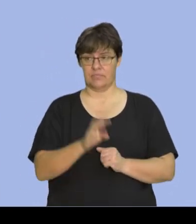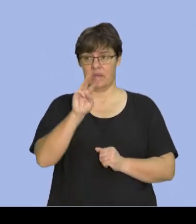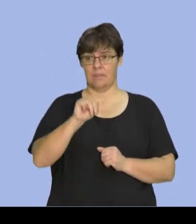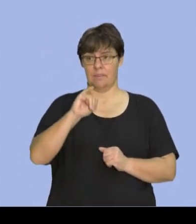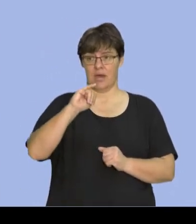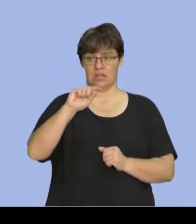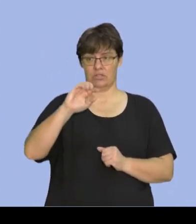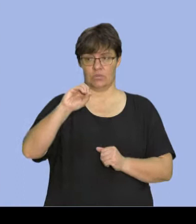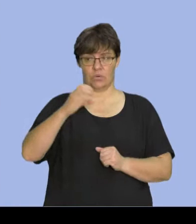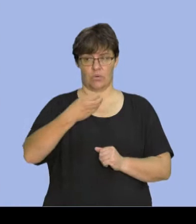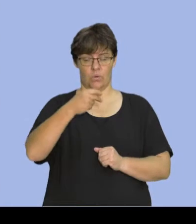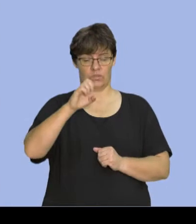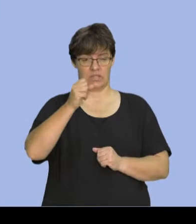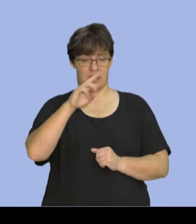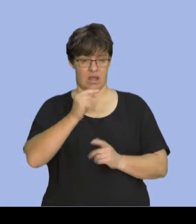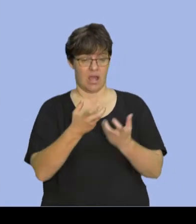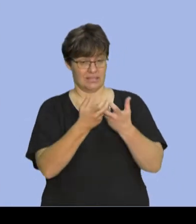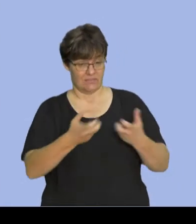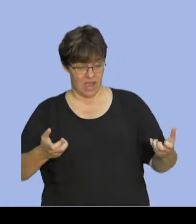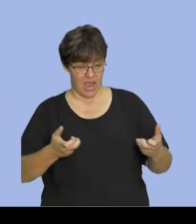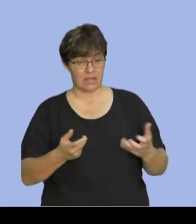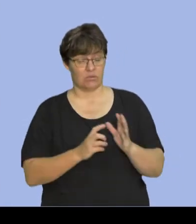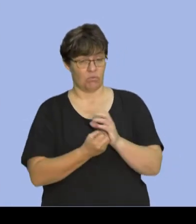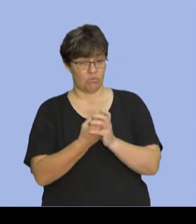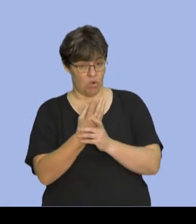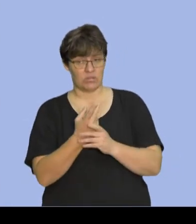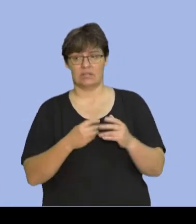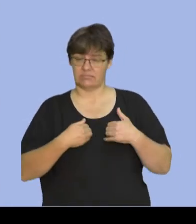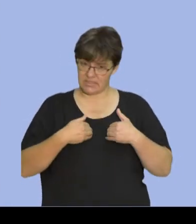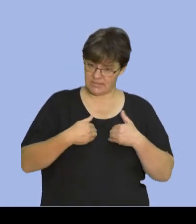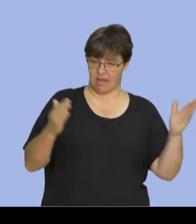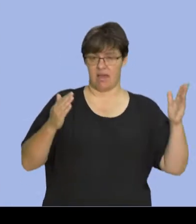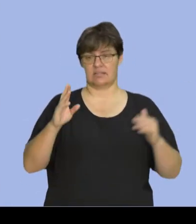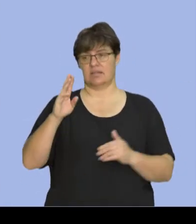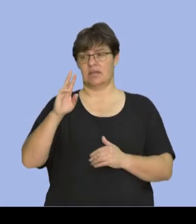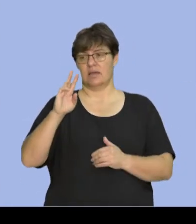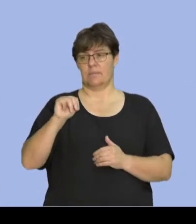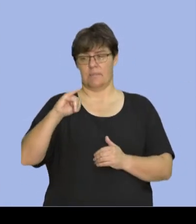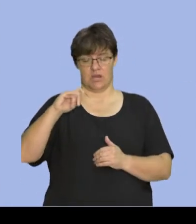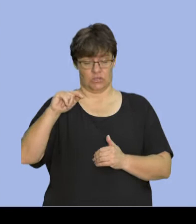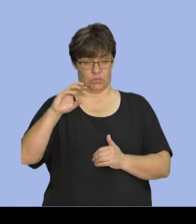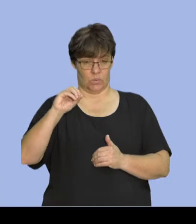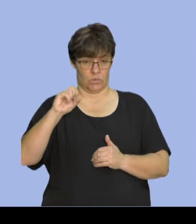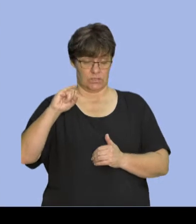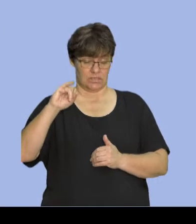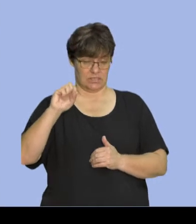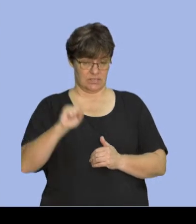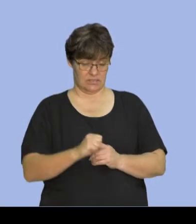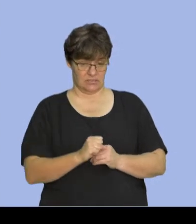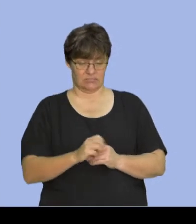and continue to grow until the start of mitosis. So you have more mitochondria being produced and they further